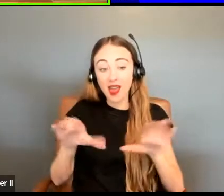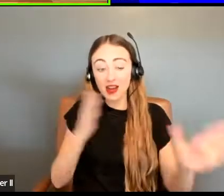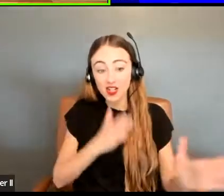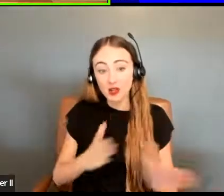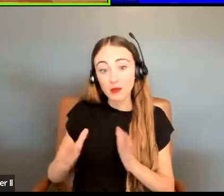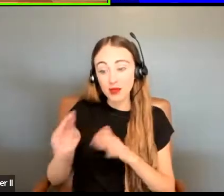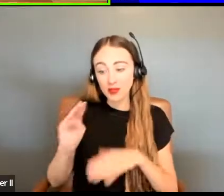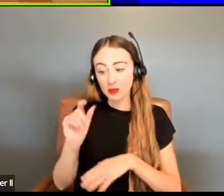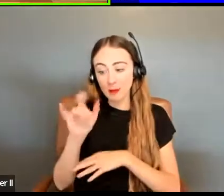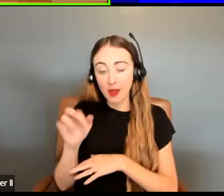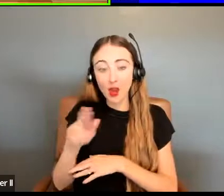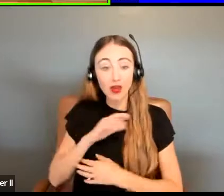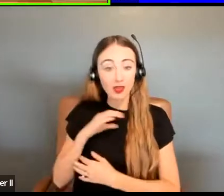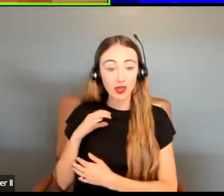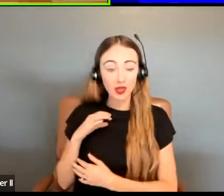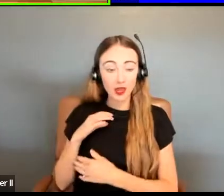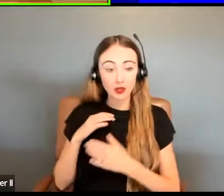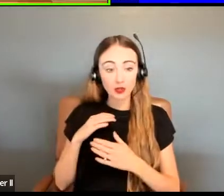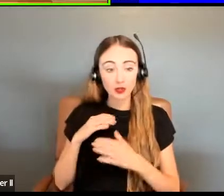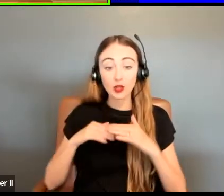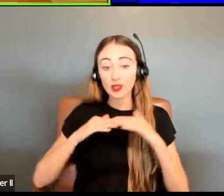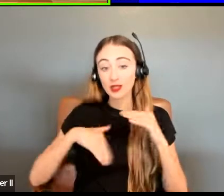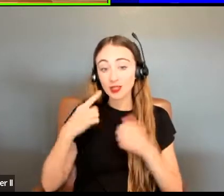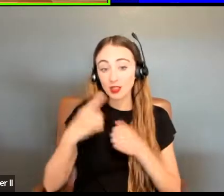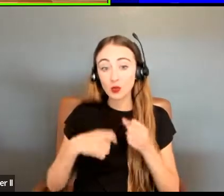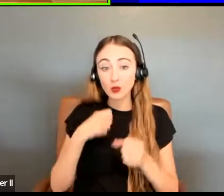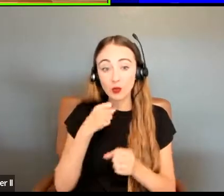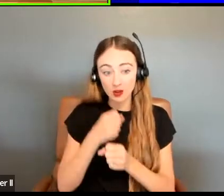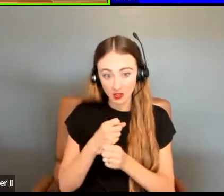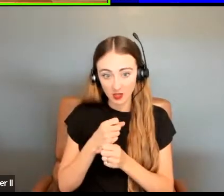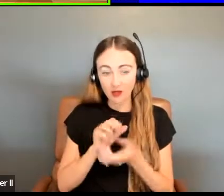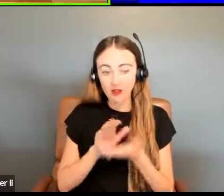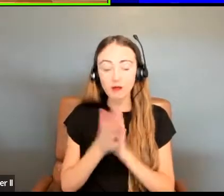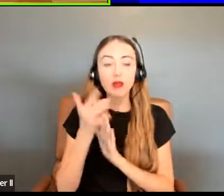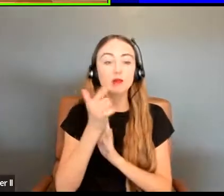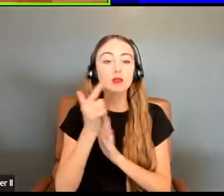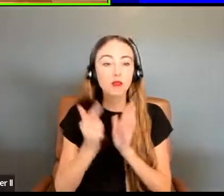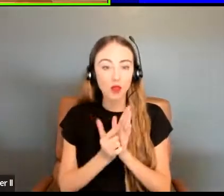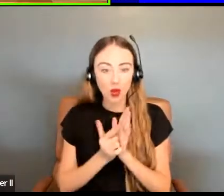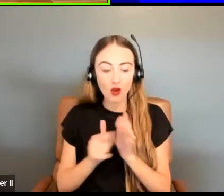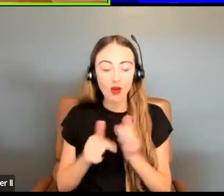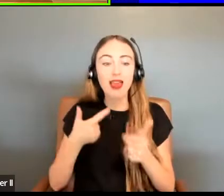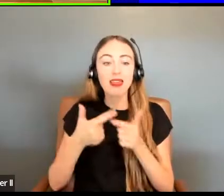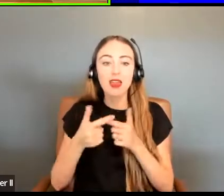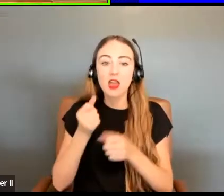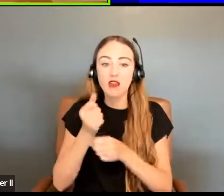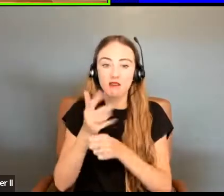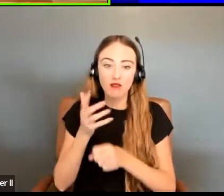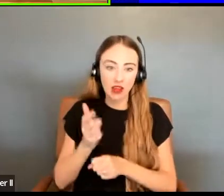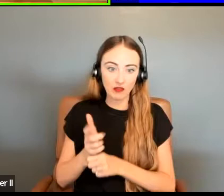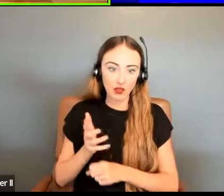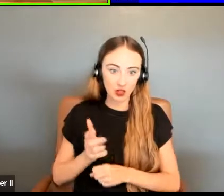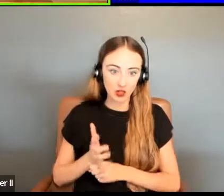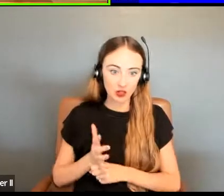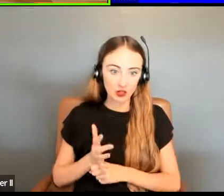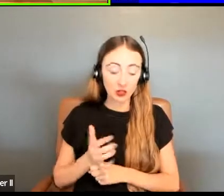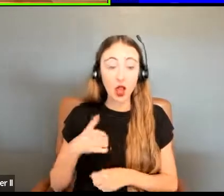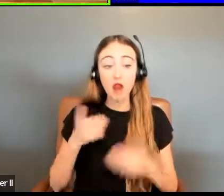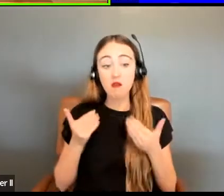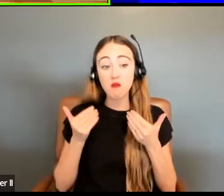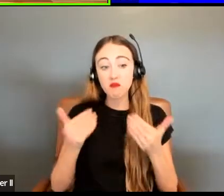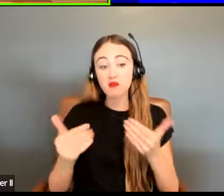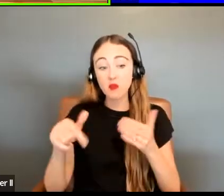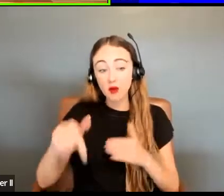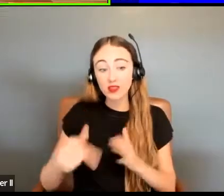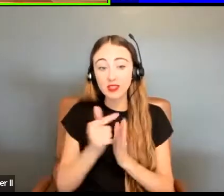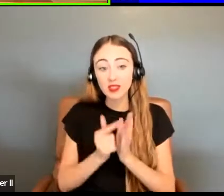and the council within a year of it becoming law and every 5 years thereafter. I'm moving forward this